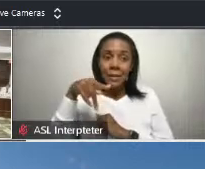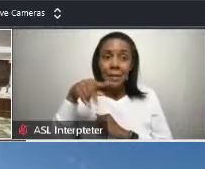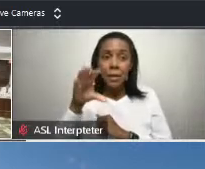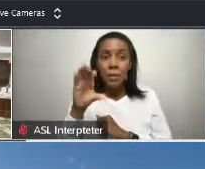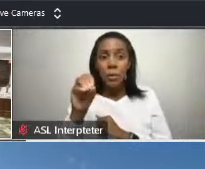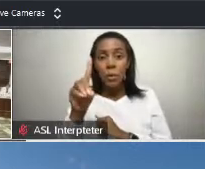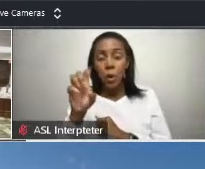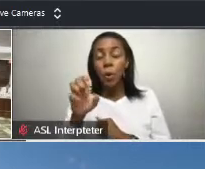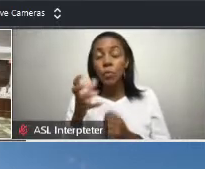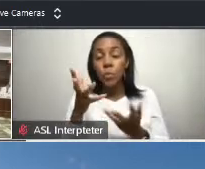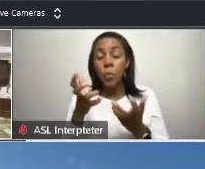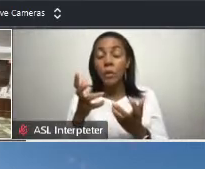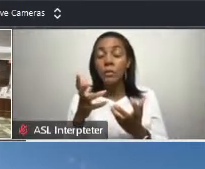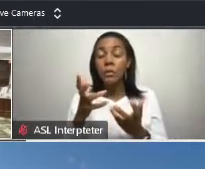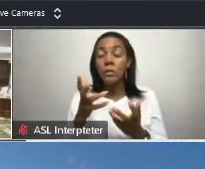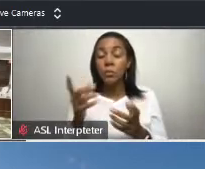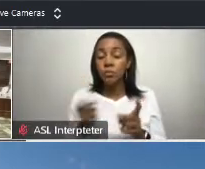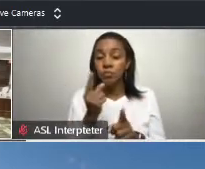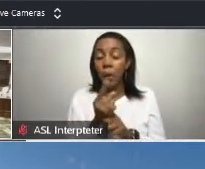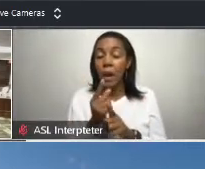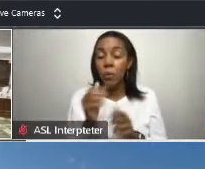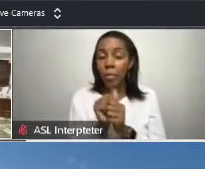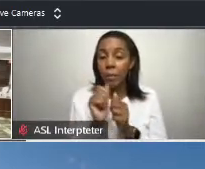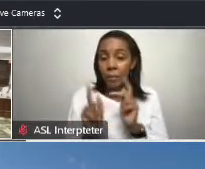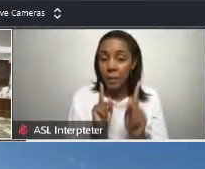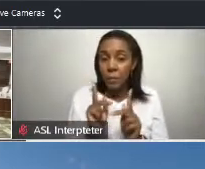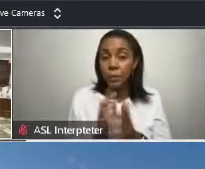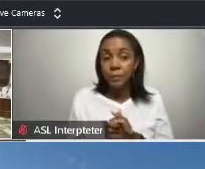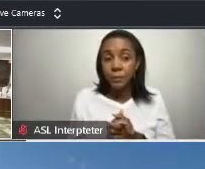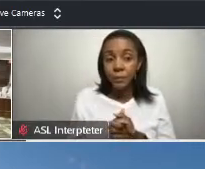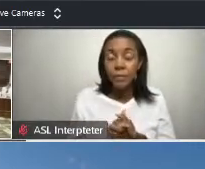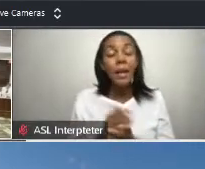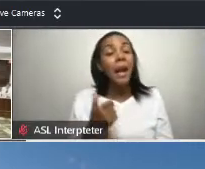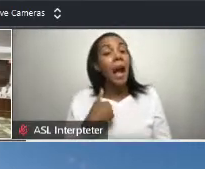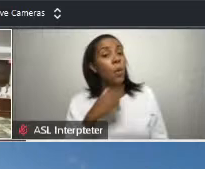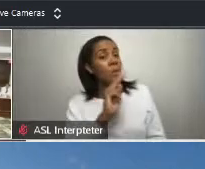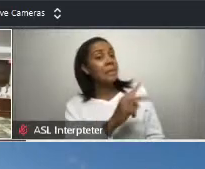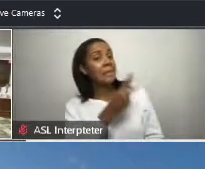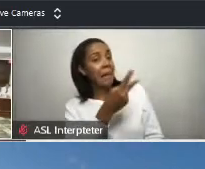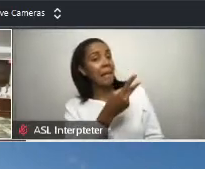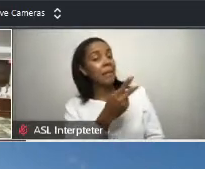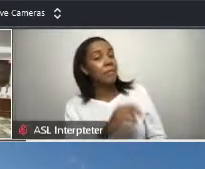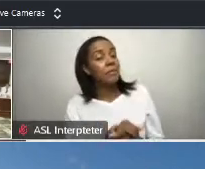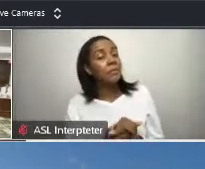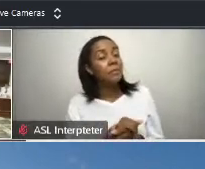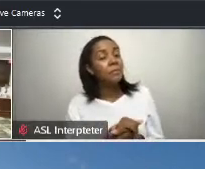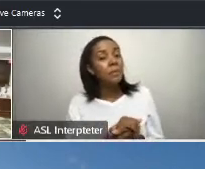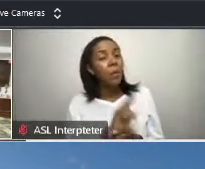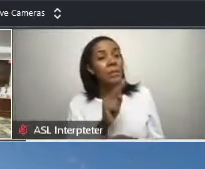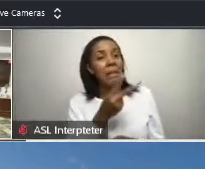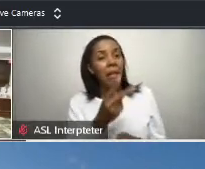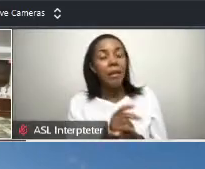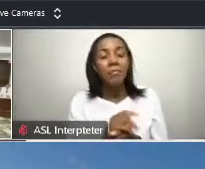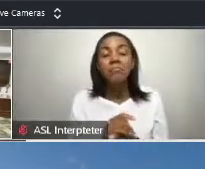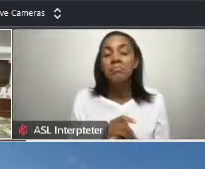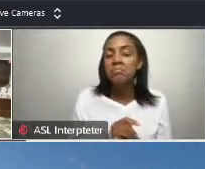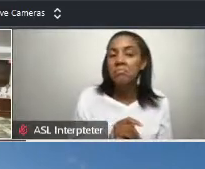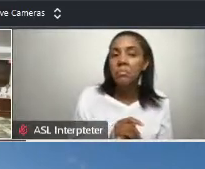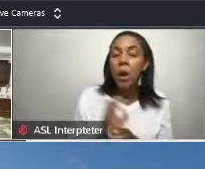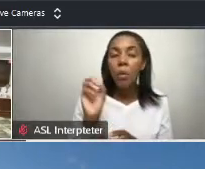least of these. So I'm going to move to hold this thing, and hopefully I get a second. I'm gonna second that. Without objection, Yeah. this